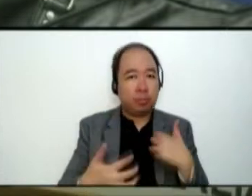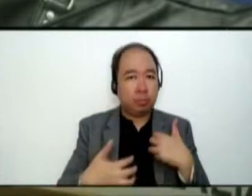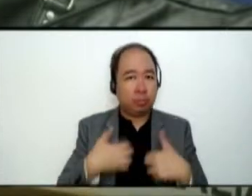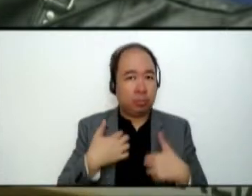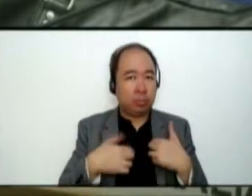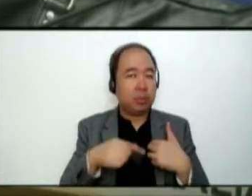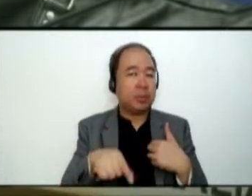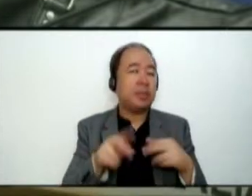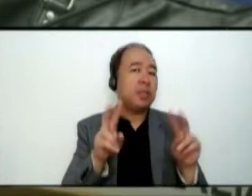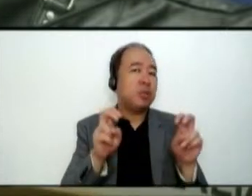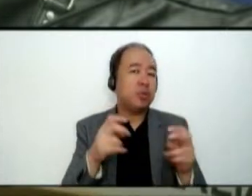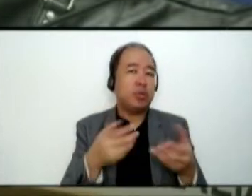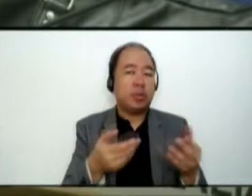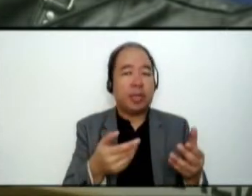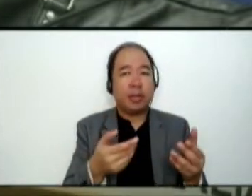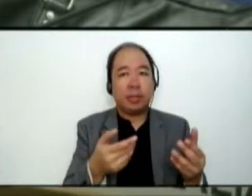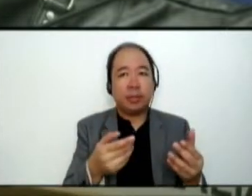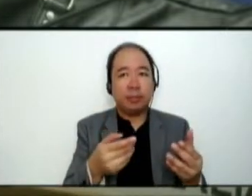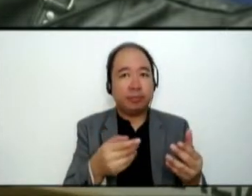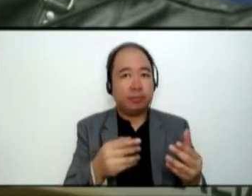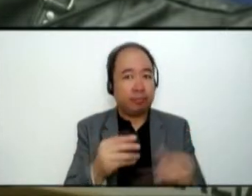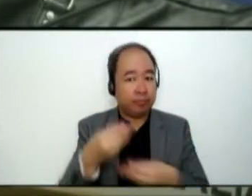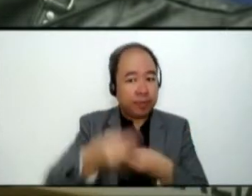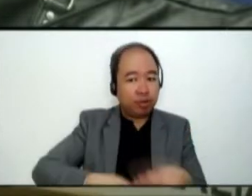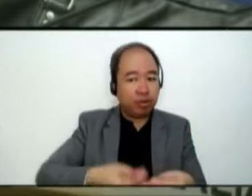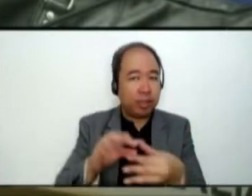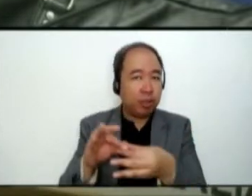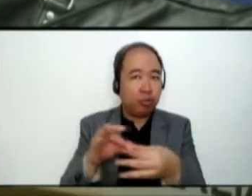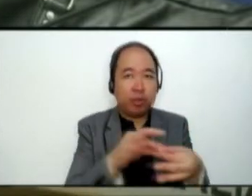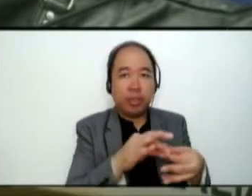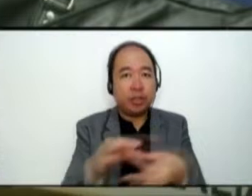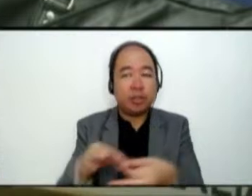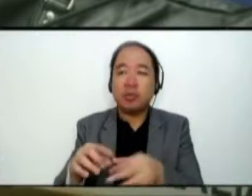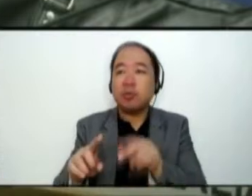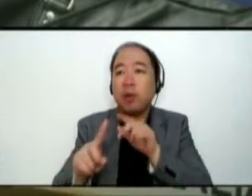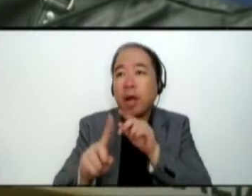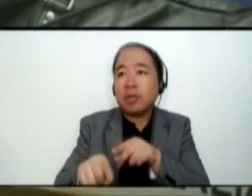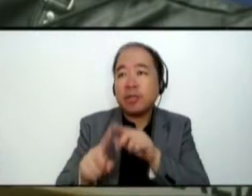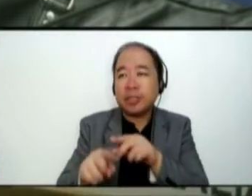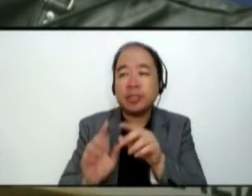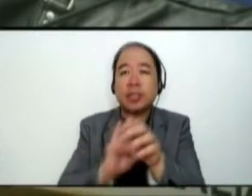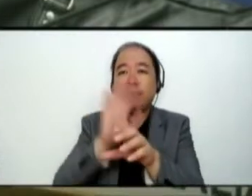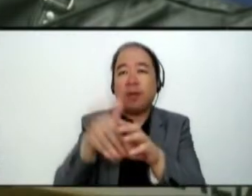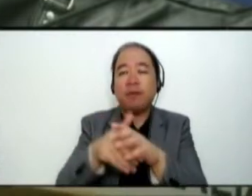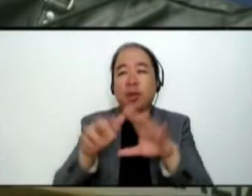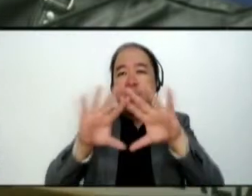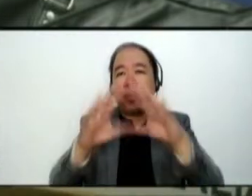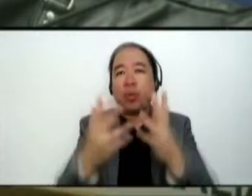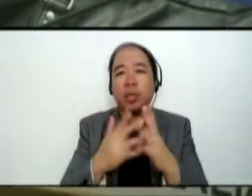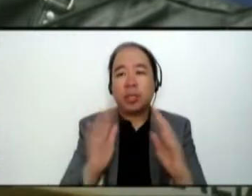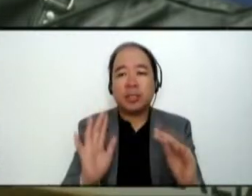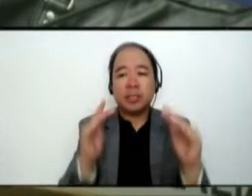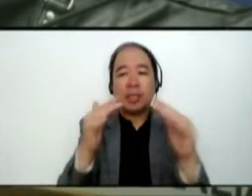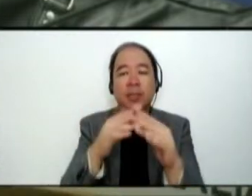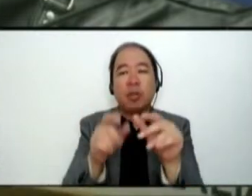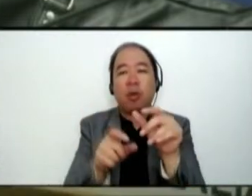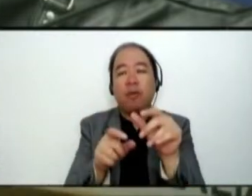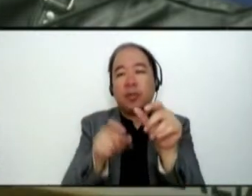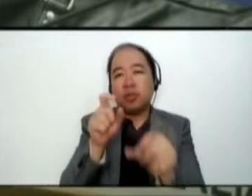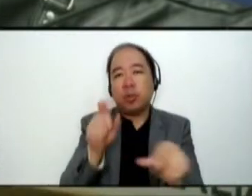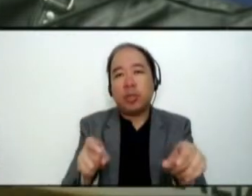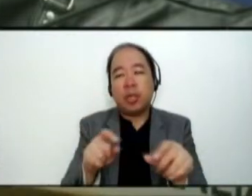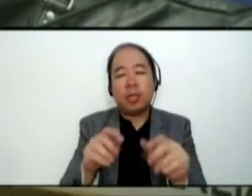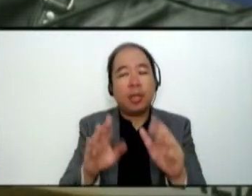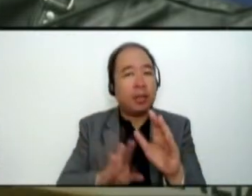of intergenerational relations addressed prominently at the World Summit on Social Development next year. A